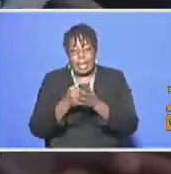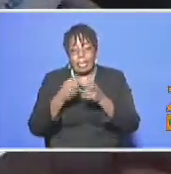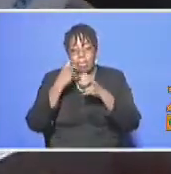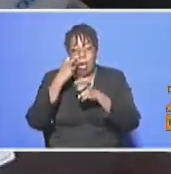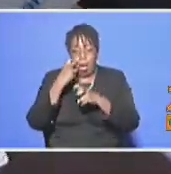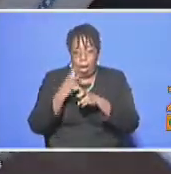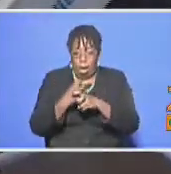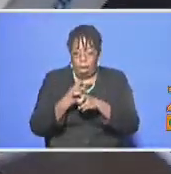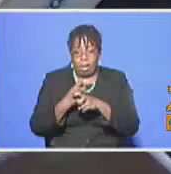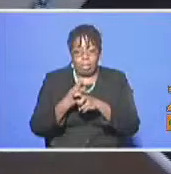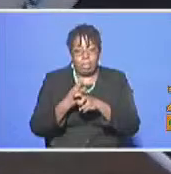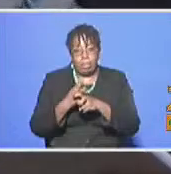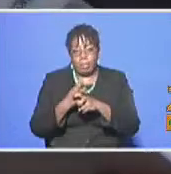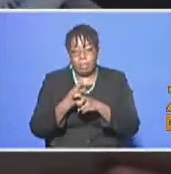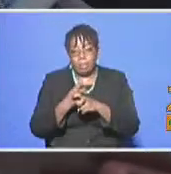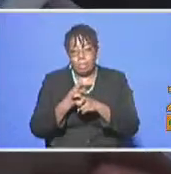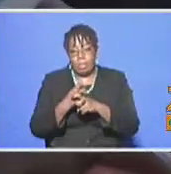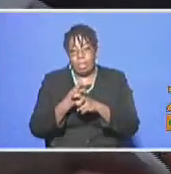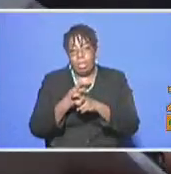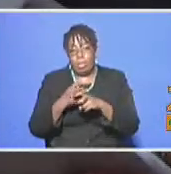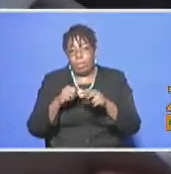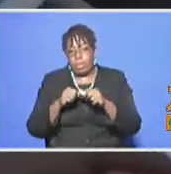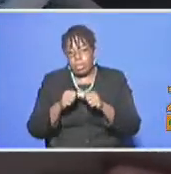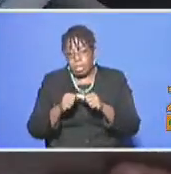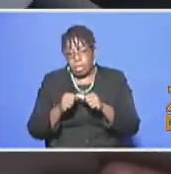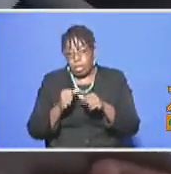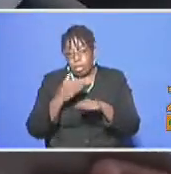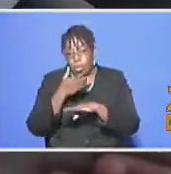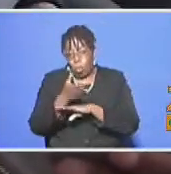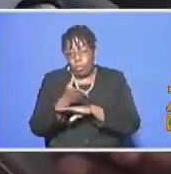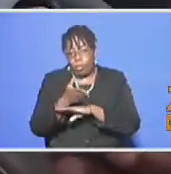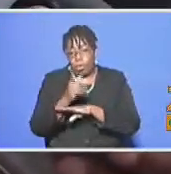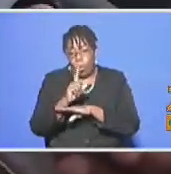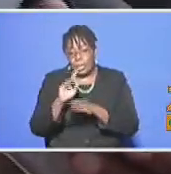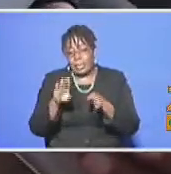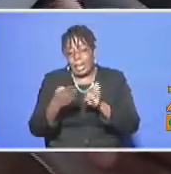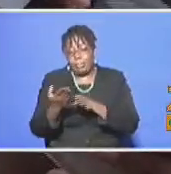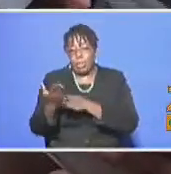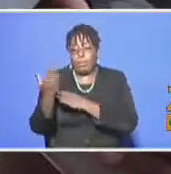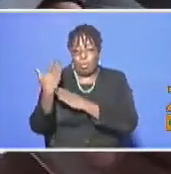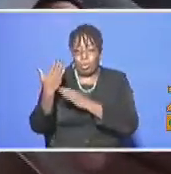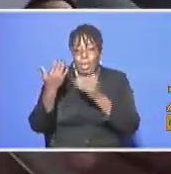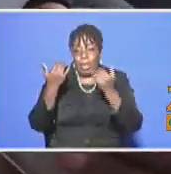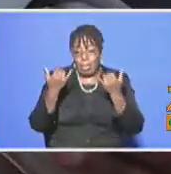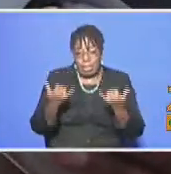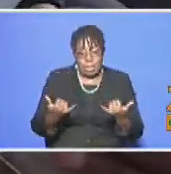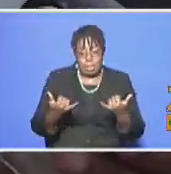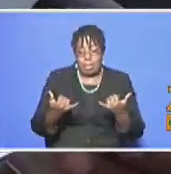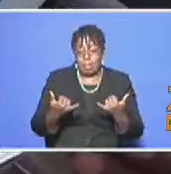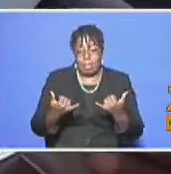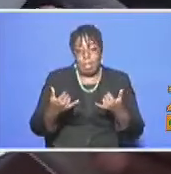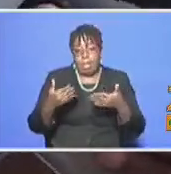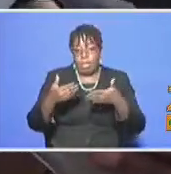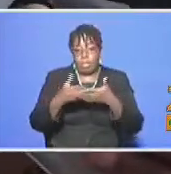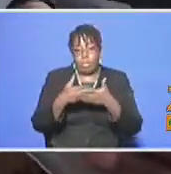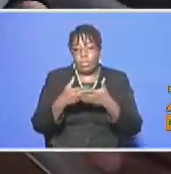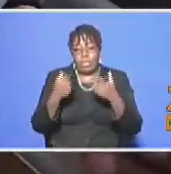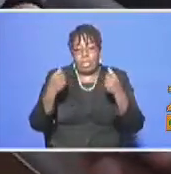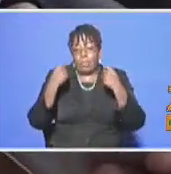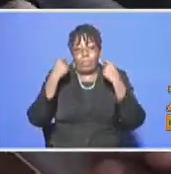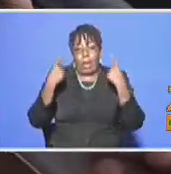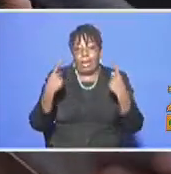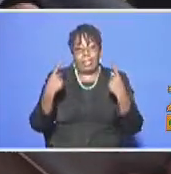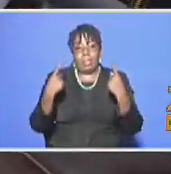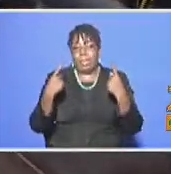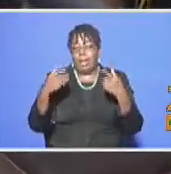trying to get over my son death. And we still isn't over that as yet. But for this, it's like a shocker. This